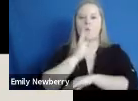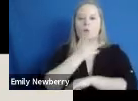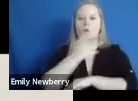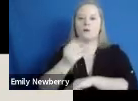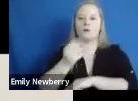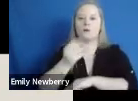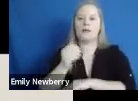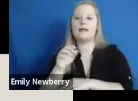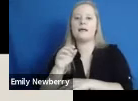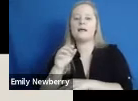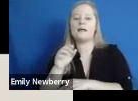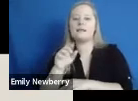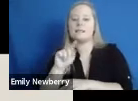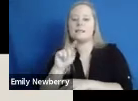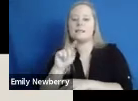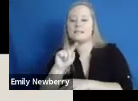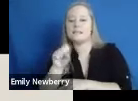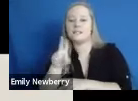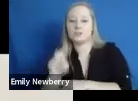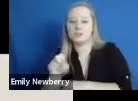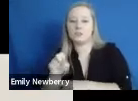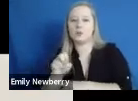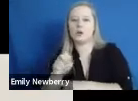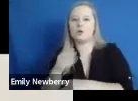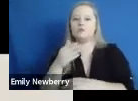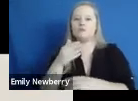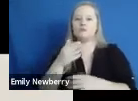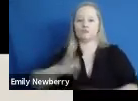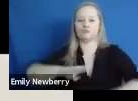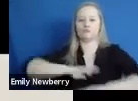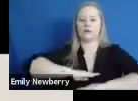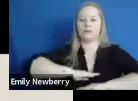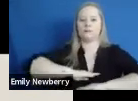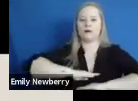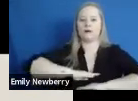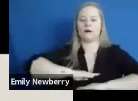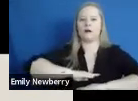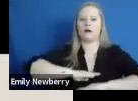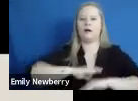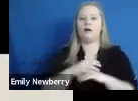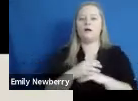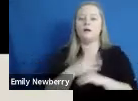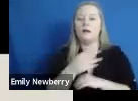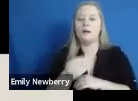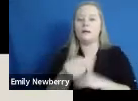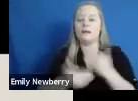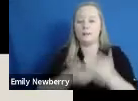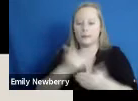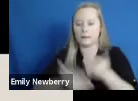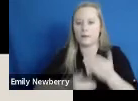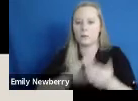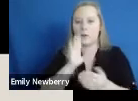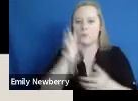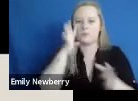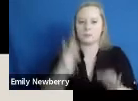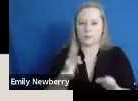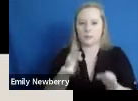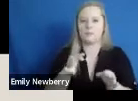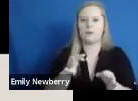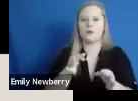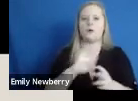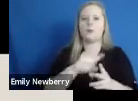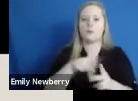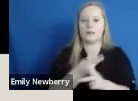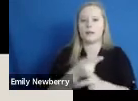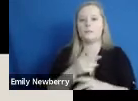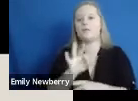tissue are within compliance. And then the agronomist from there will determine what the fertilizer applications